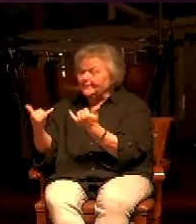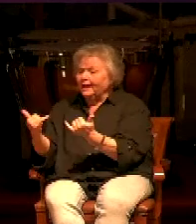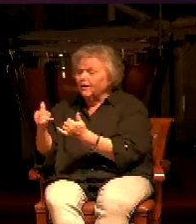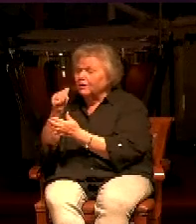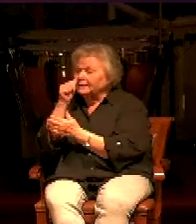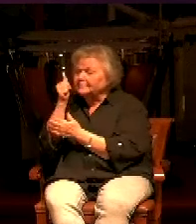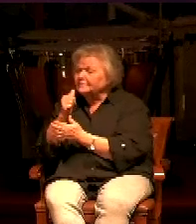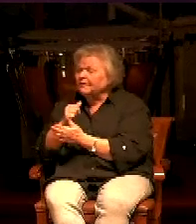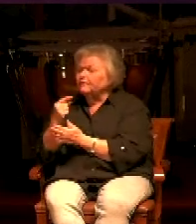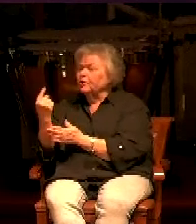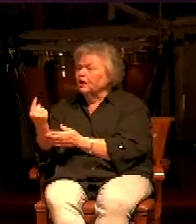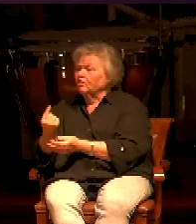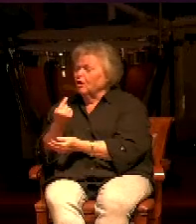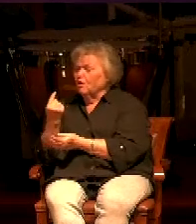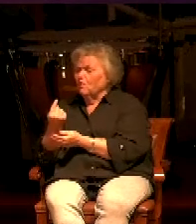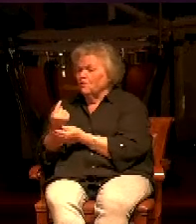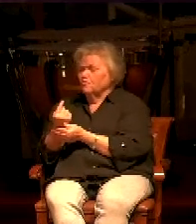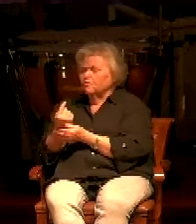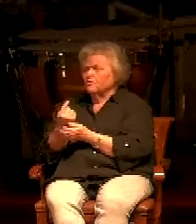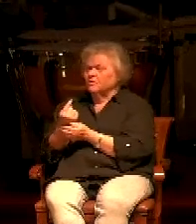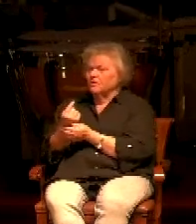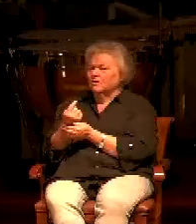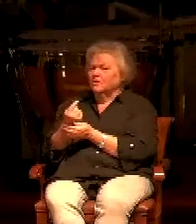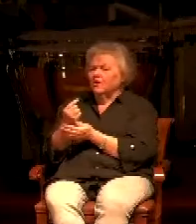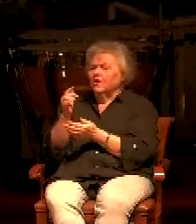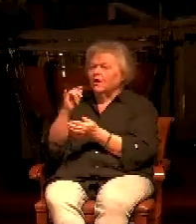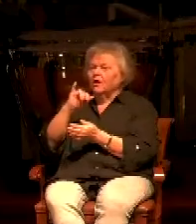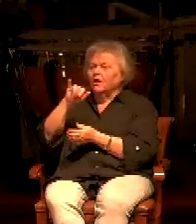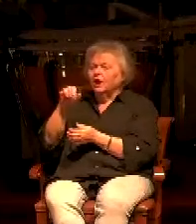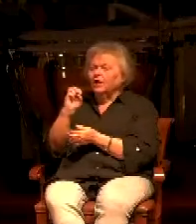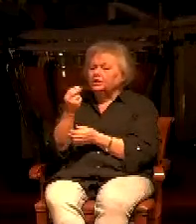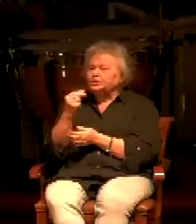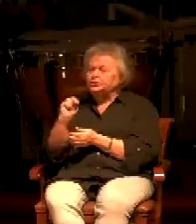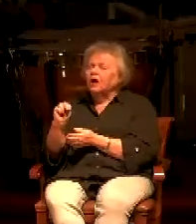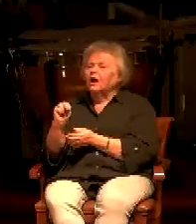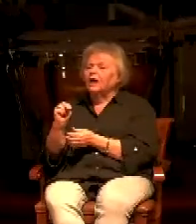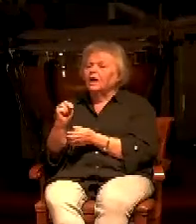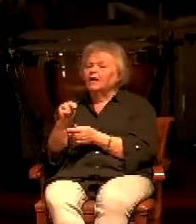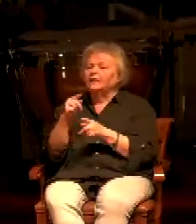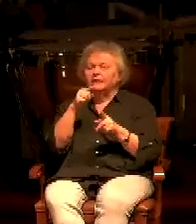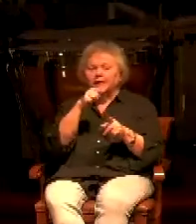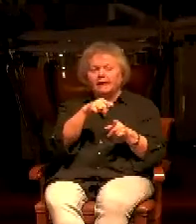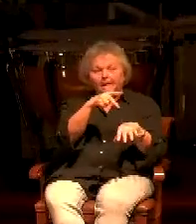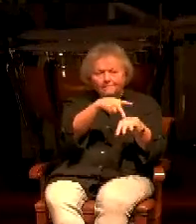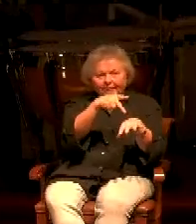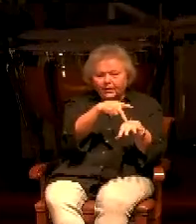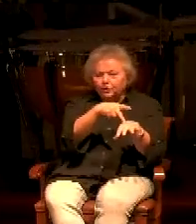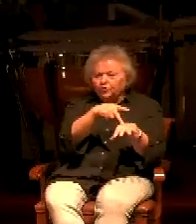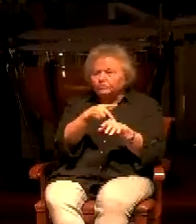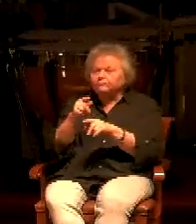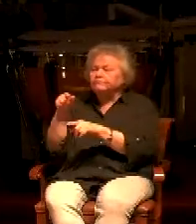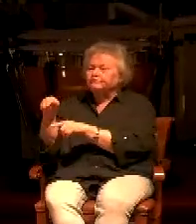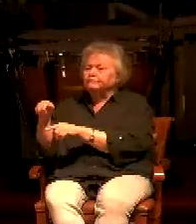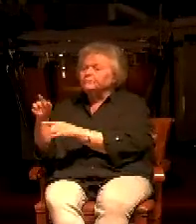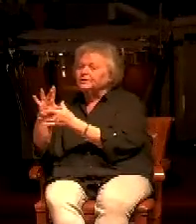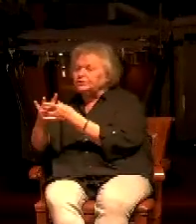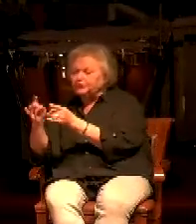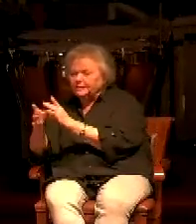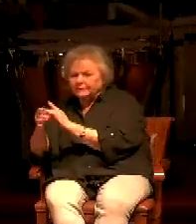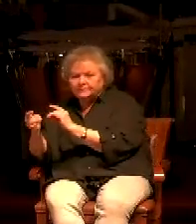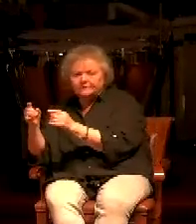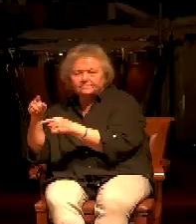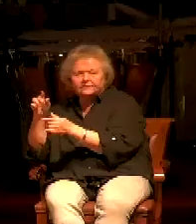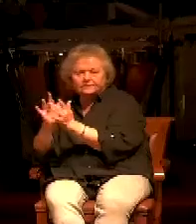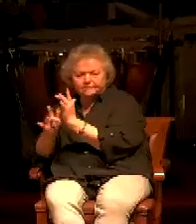verse 19. John changes the scene. It flashes back now to Peter. It's going back and forth between Peter's story and Jesus'